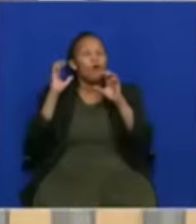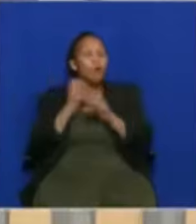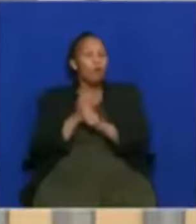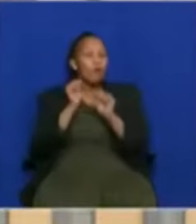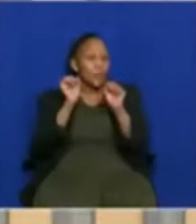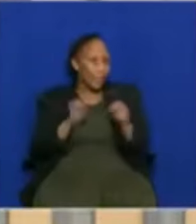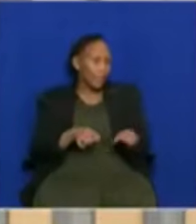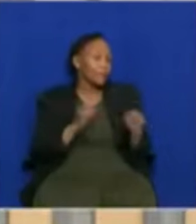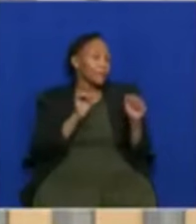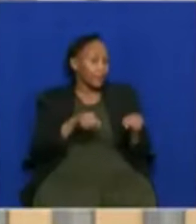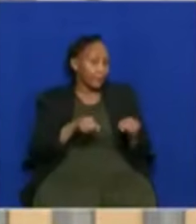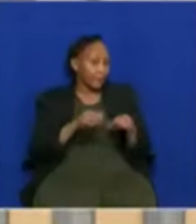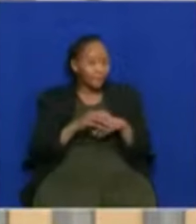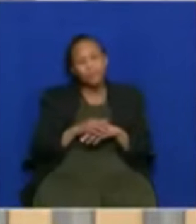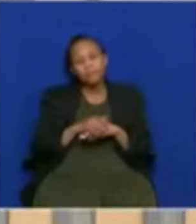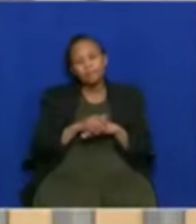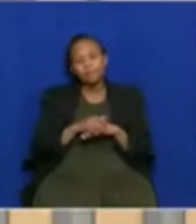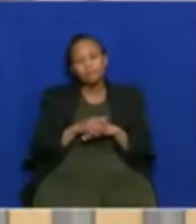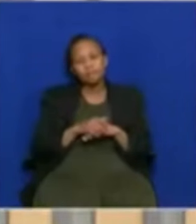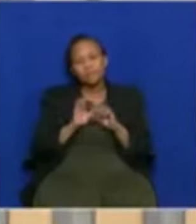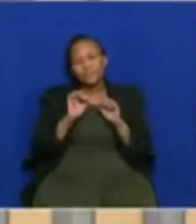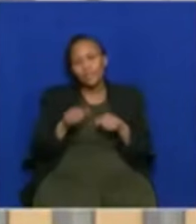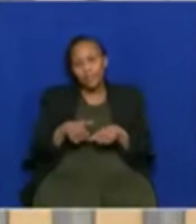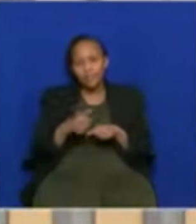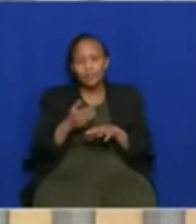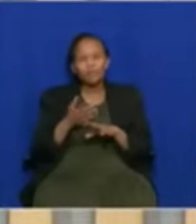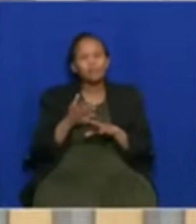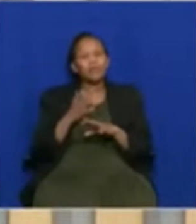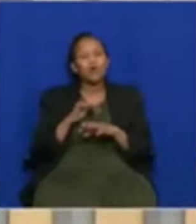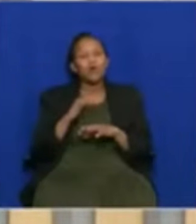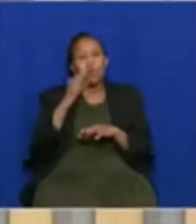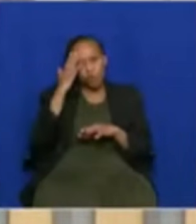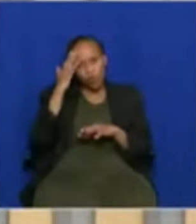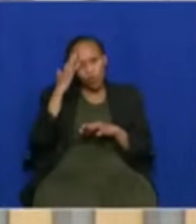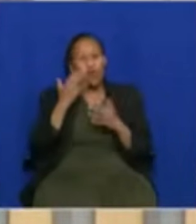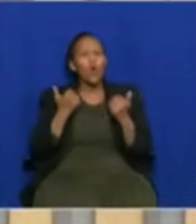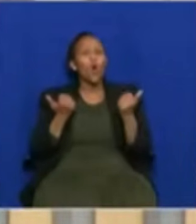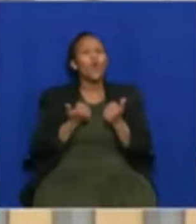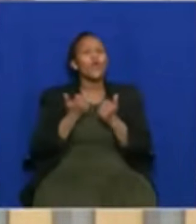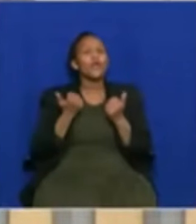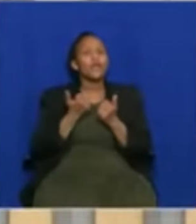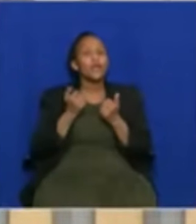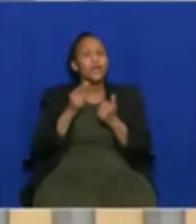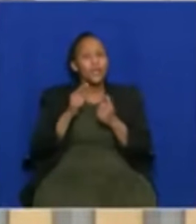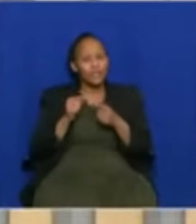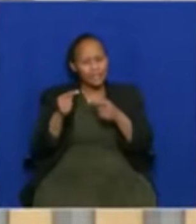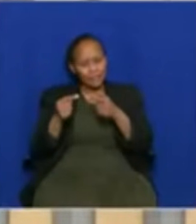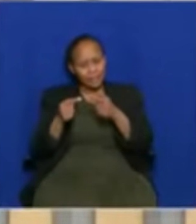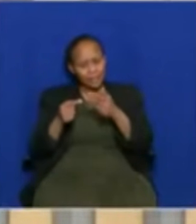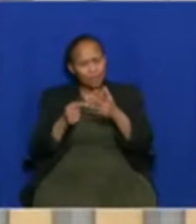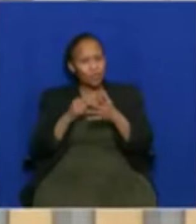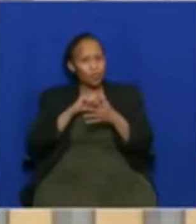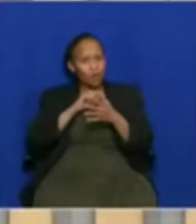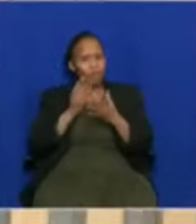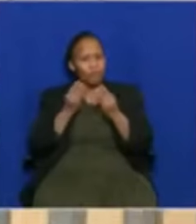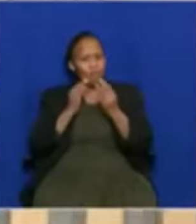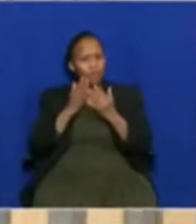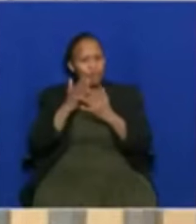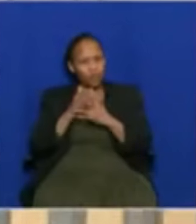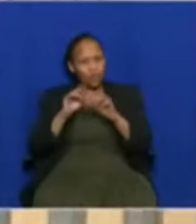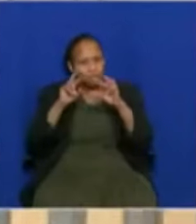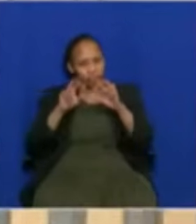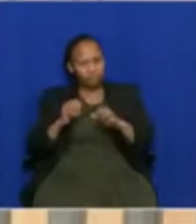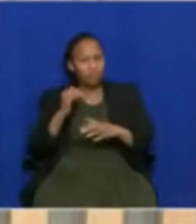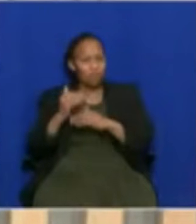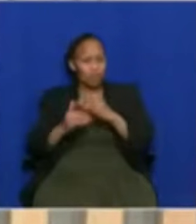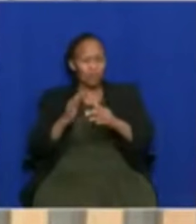beside the name Mrs. Mokwele, we already had details at that time through the investigation processes that we had. If I may interject, because this is very